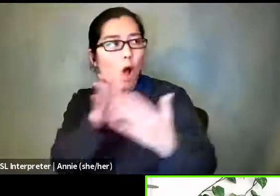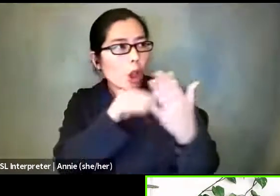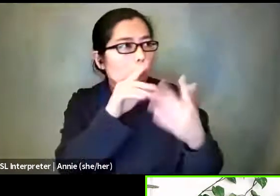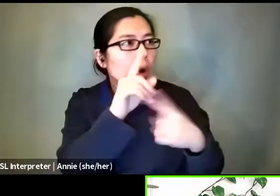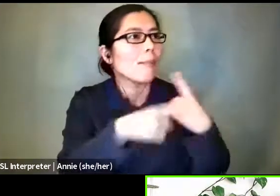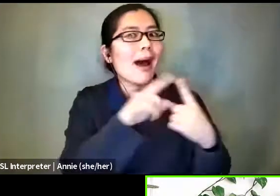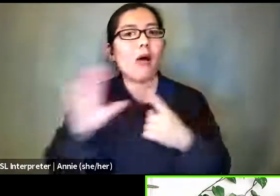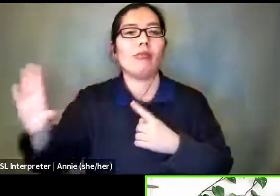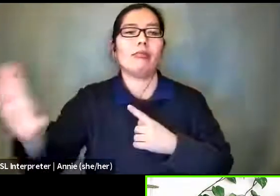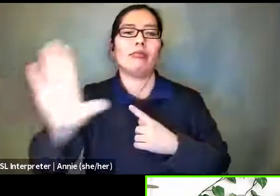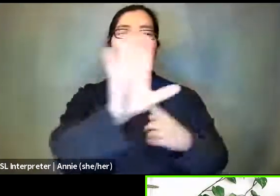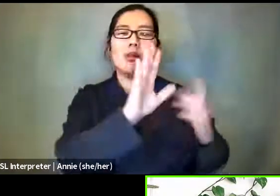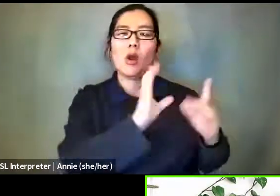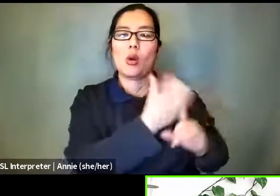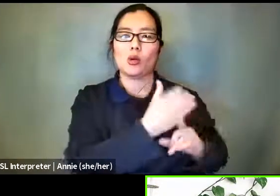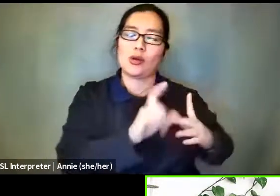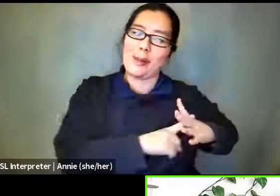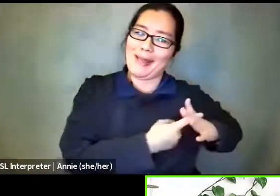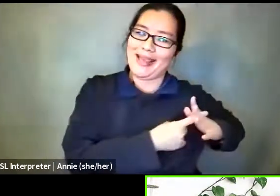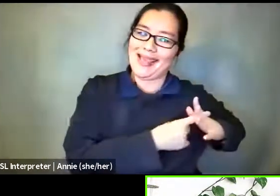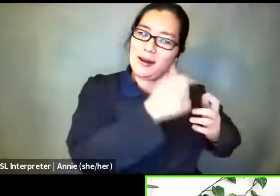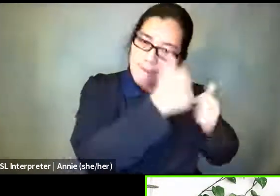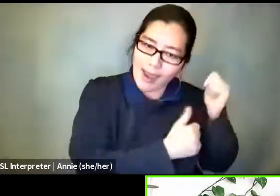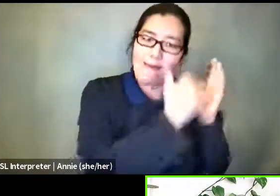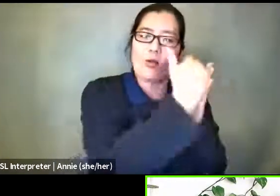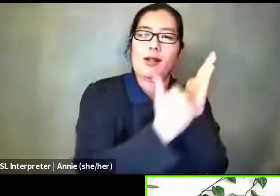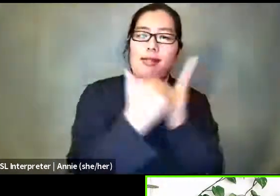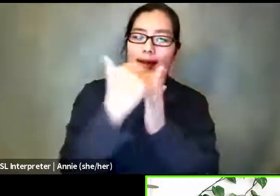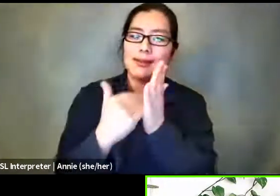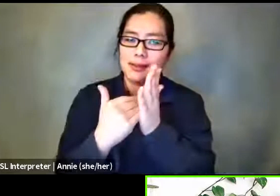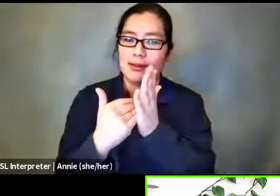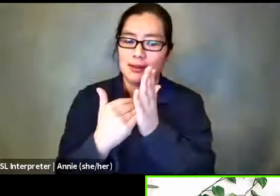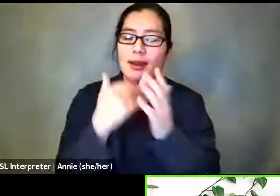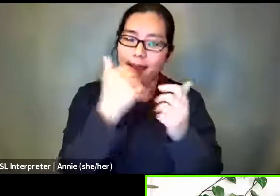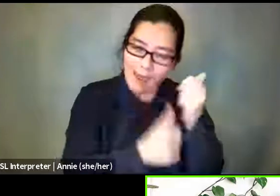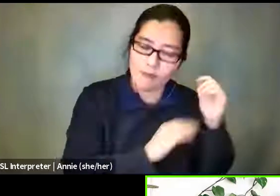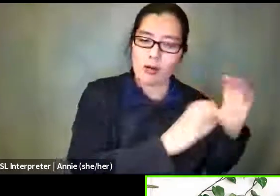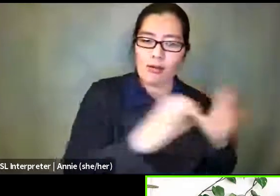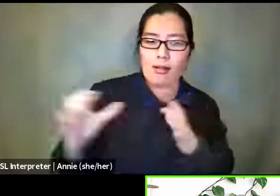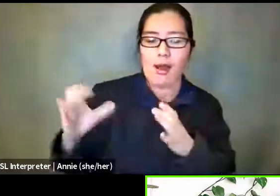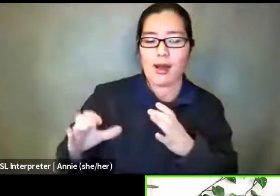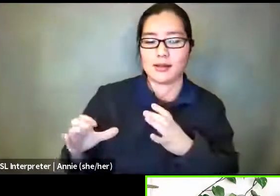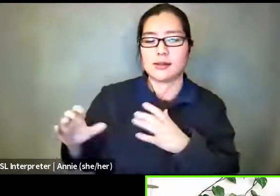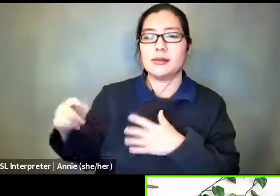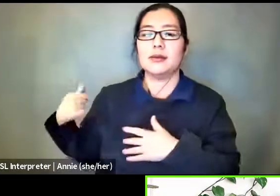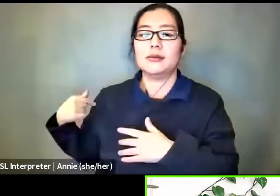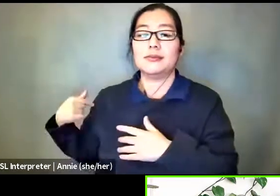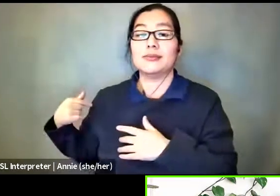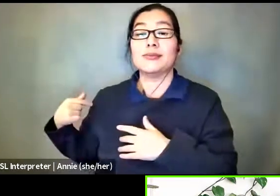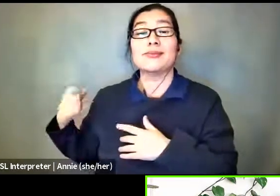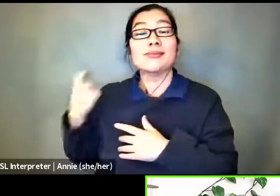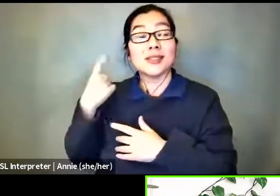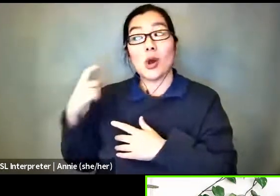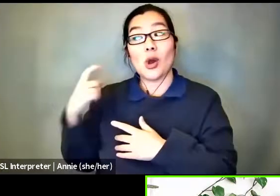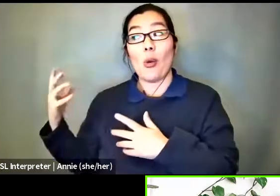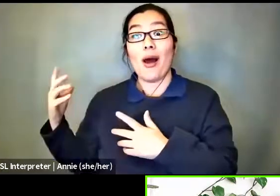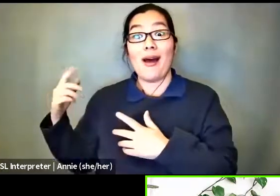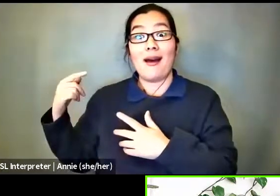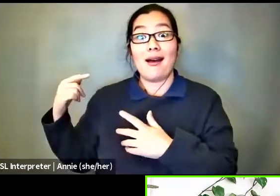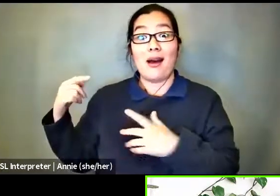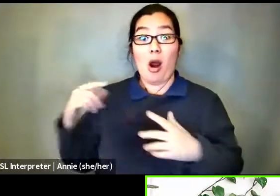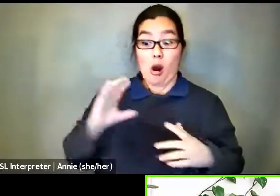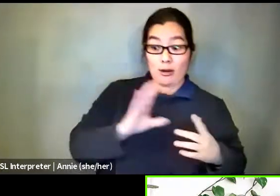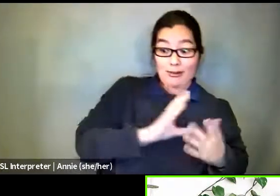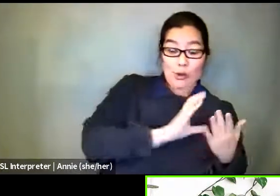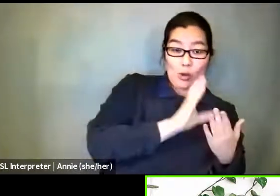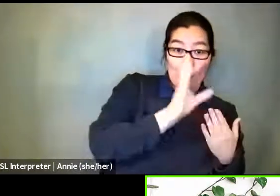activities and projects will roll into that new framework. They'll be fitted in rather than the culture being fitted into the CS framework.